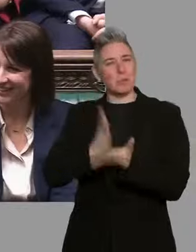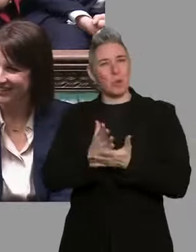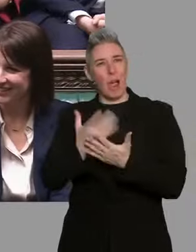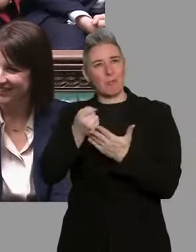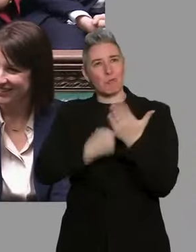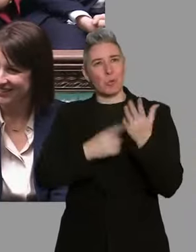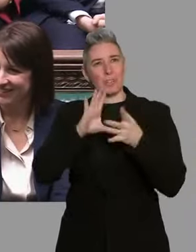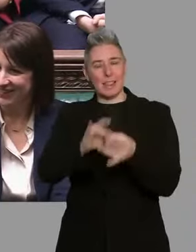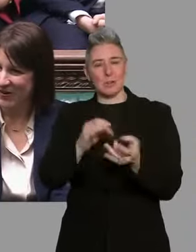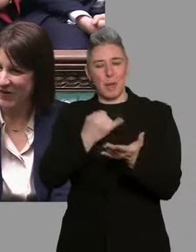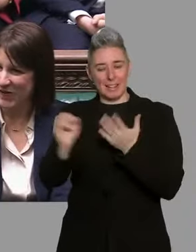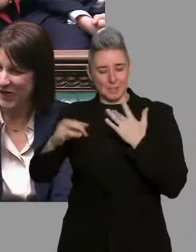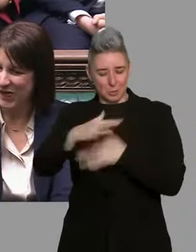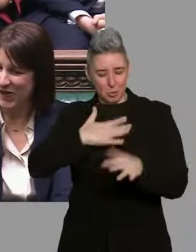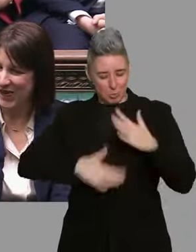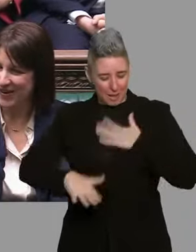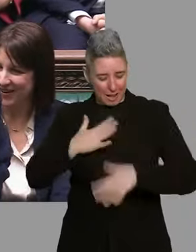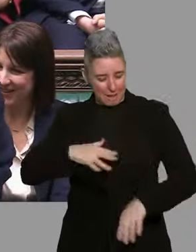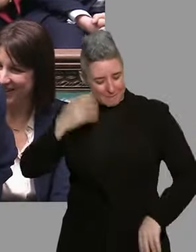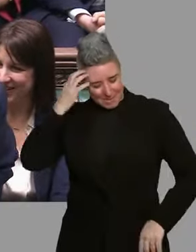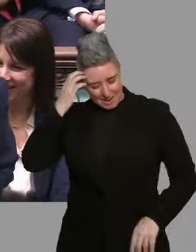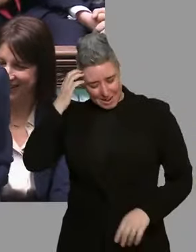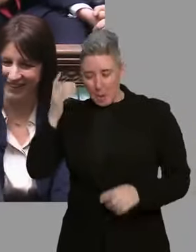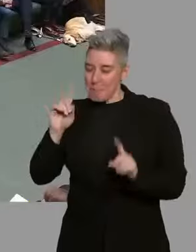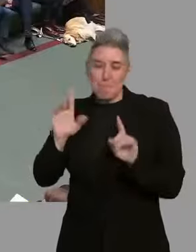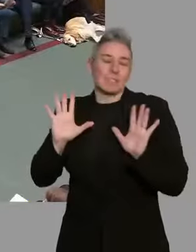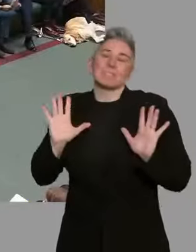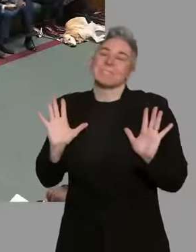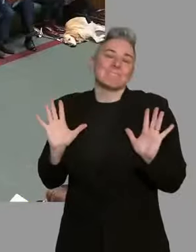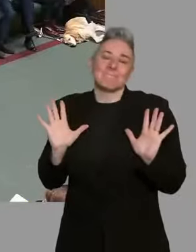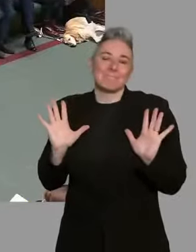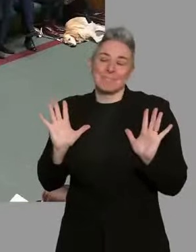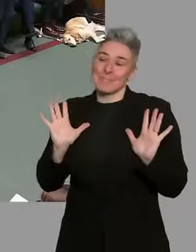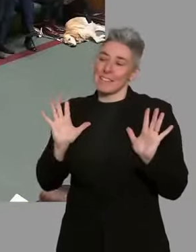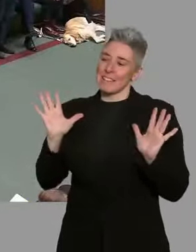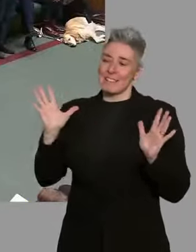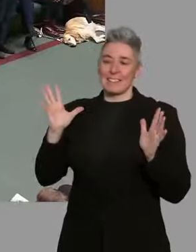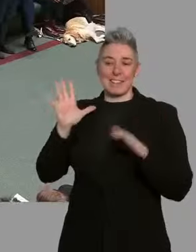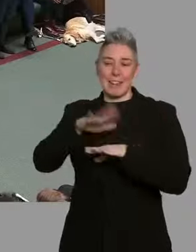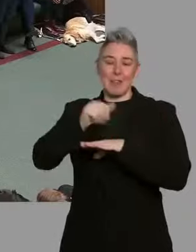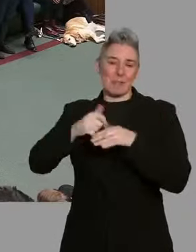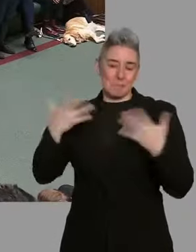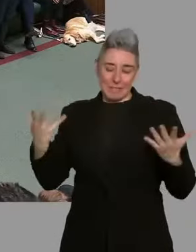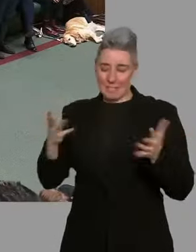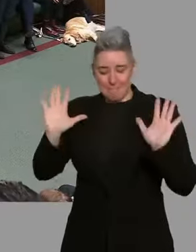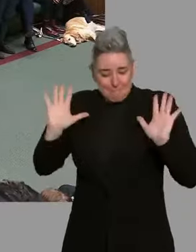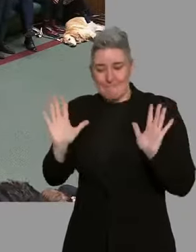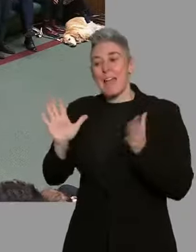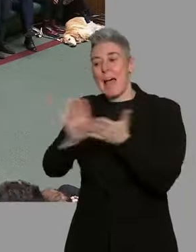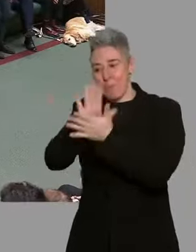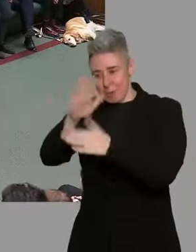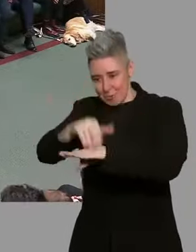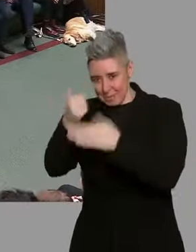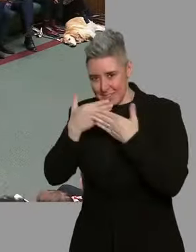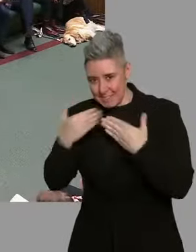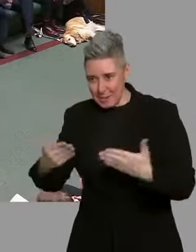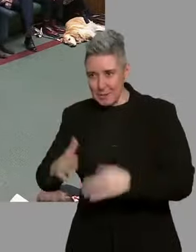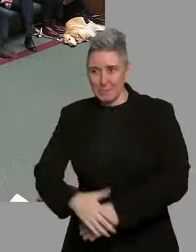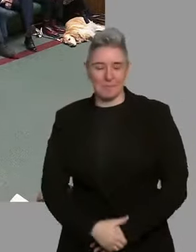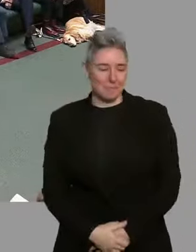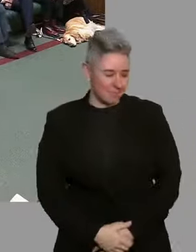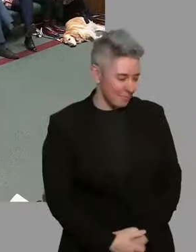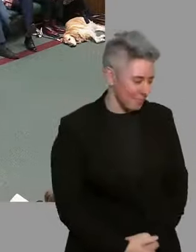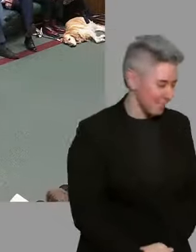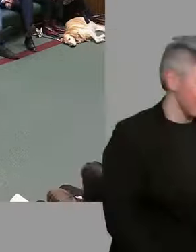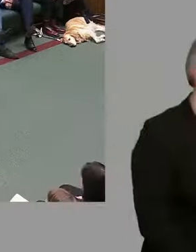in the spirit of the season, I simply say Happy Christmas. Sir Ed Davey. Well, Happy Christmas, Prime Minister. Can I thank him